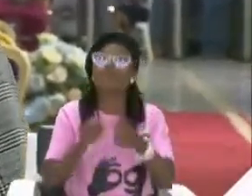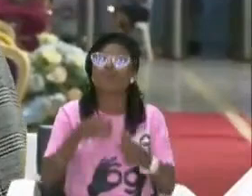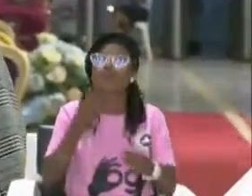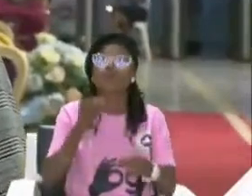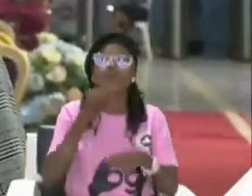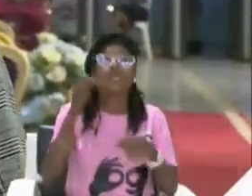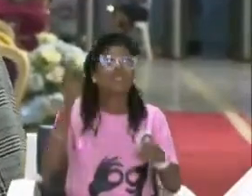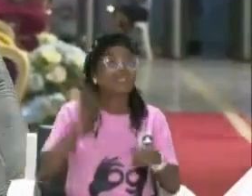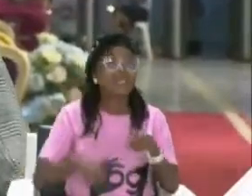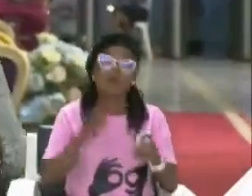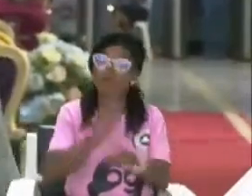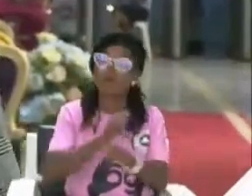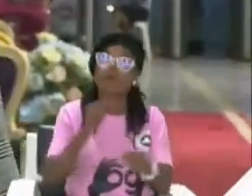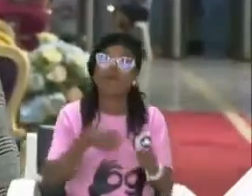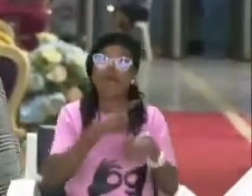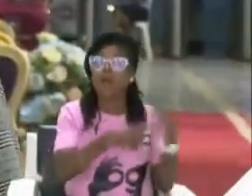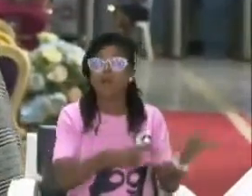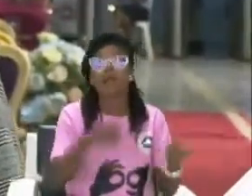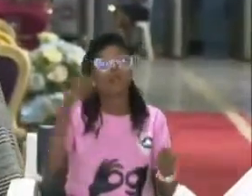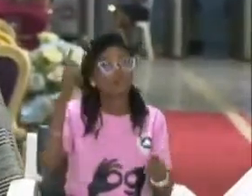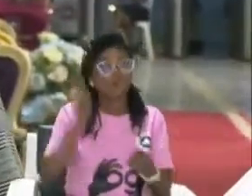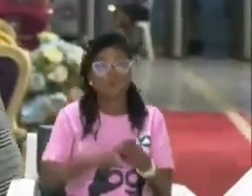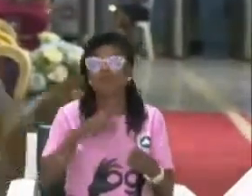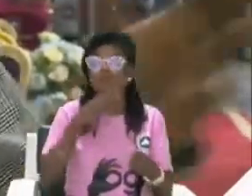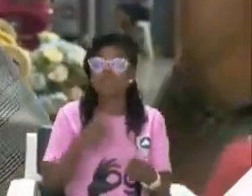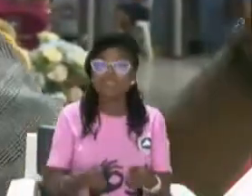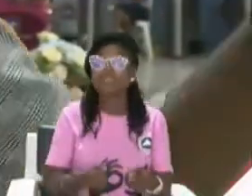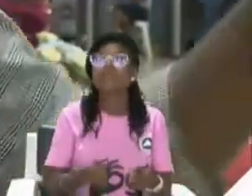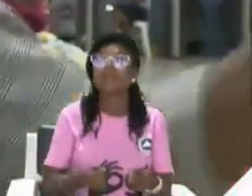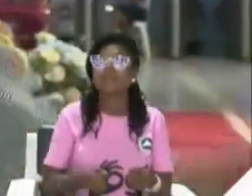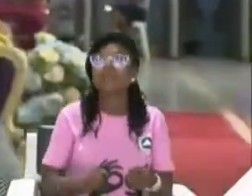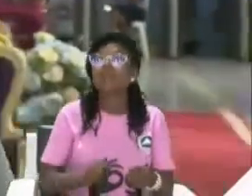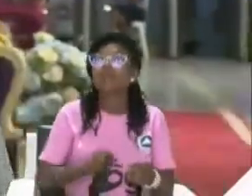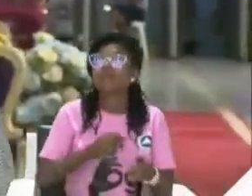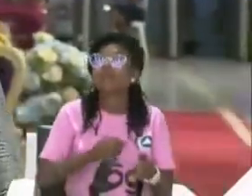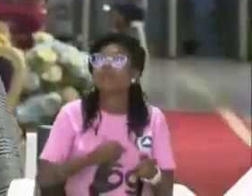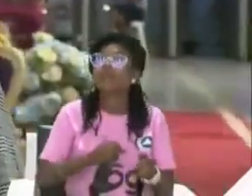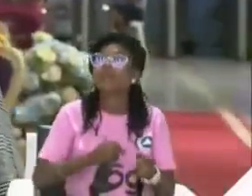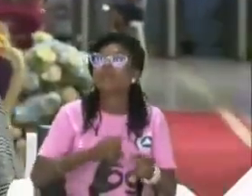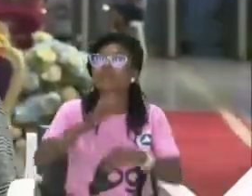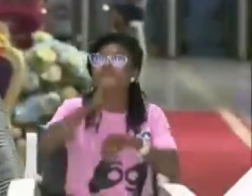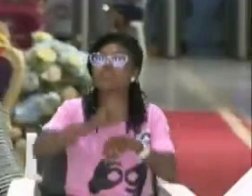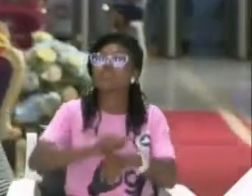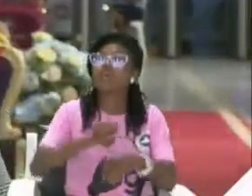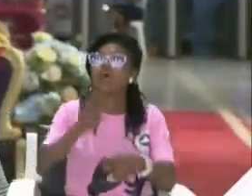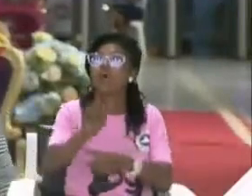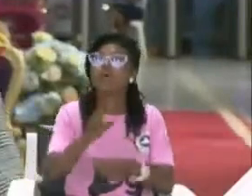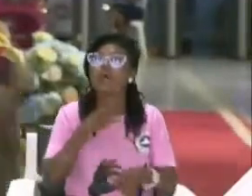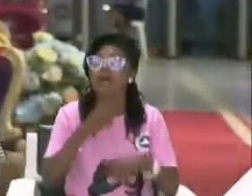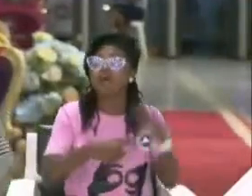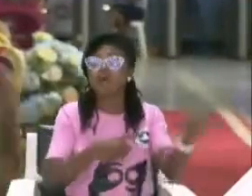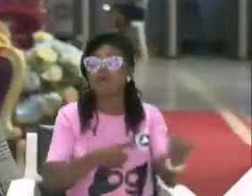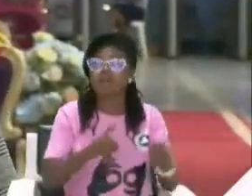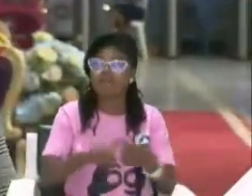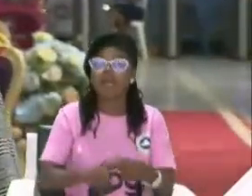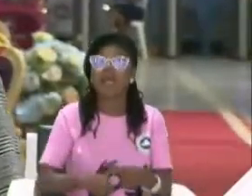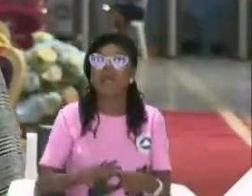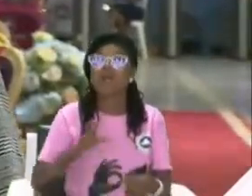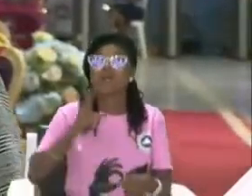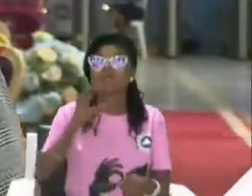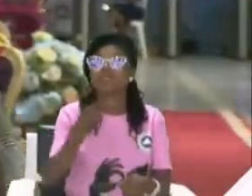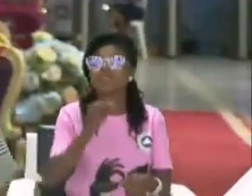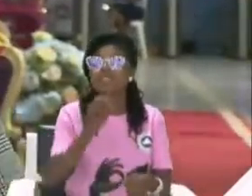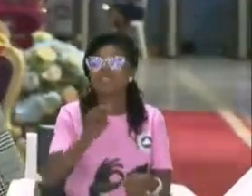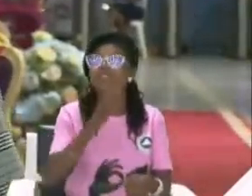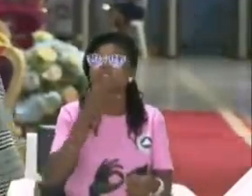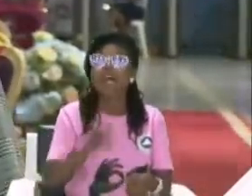treatment. Herbal treatment could not work. Then sometimes, early this year, I also went for Chinese treatment.